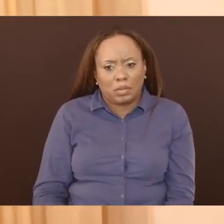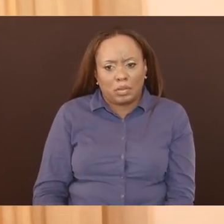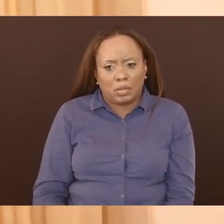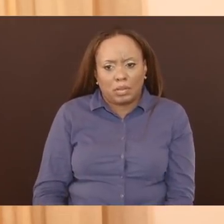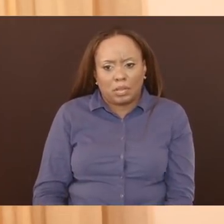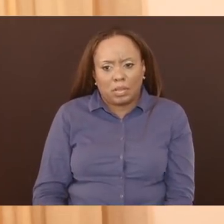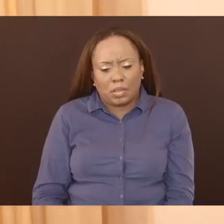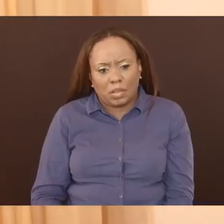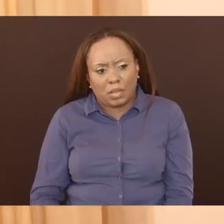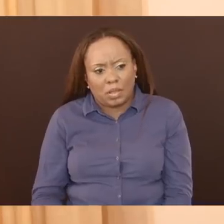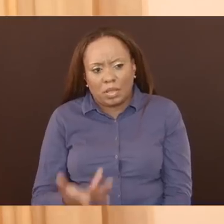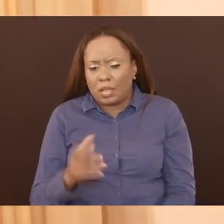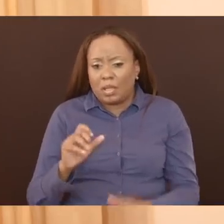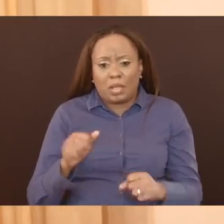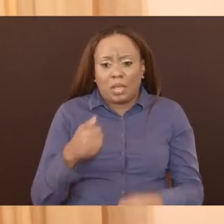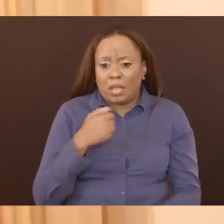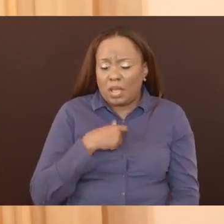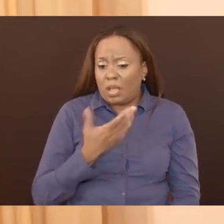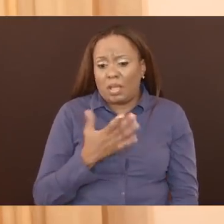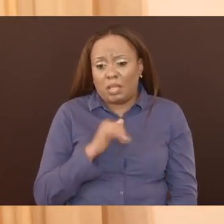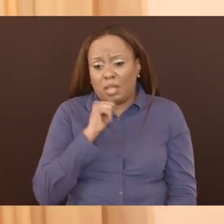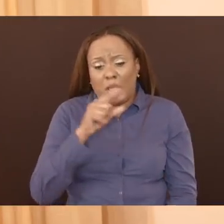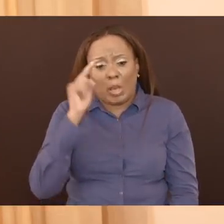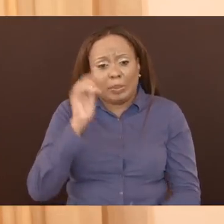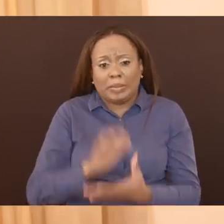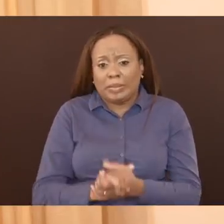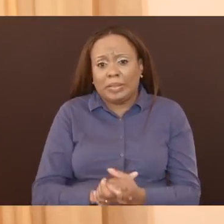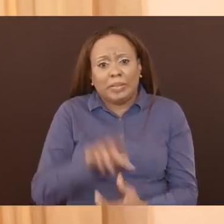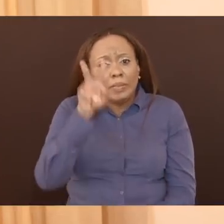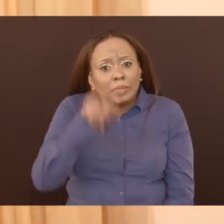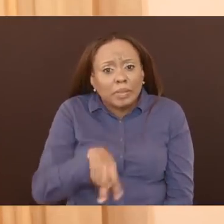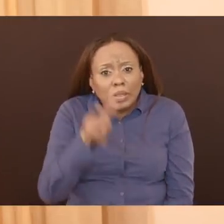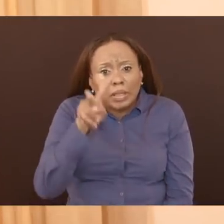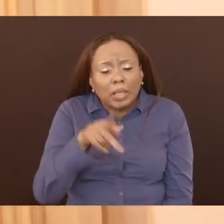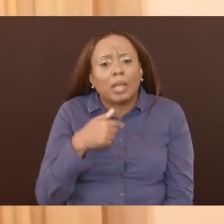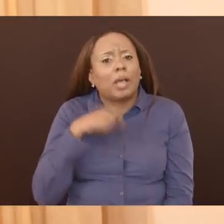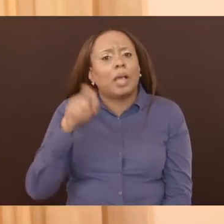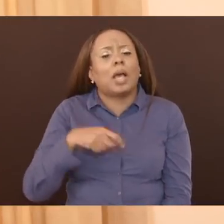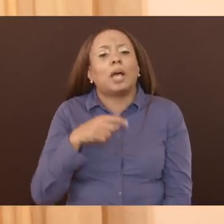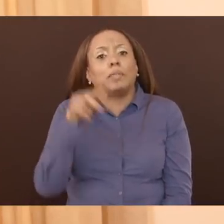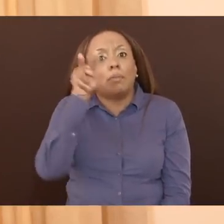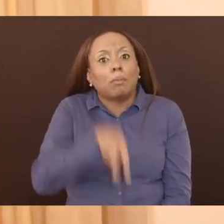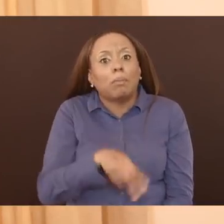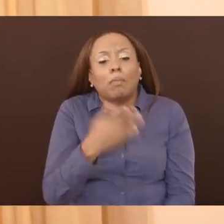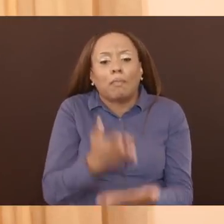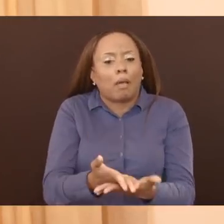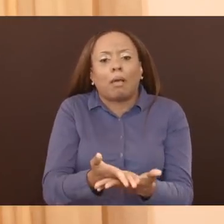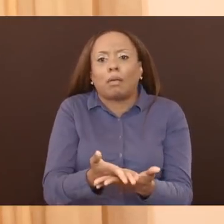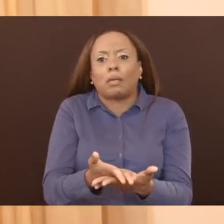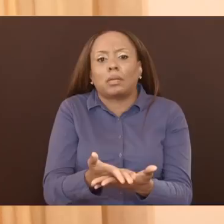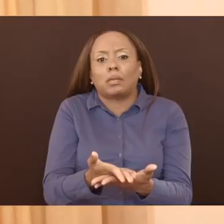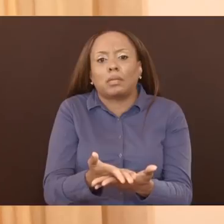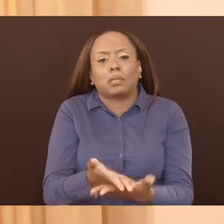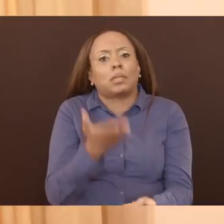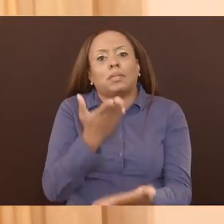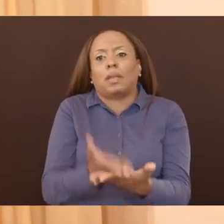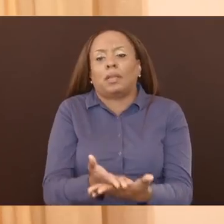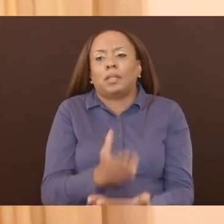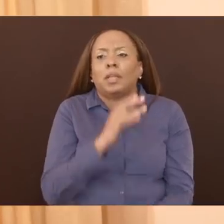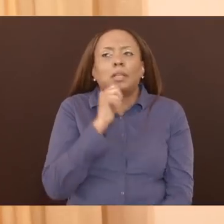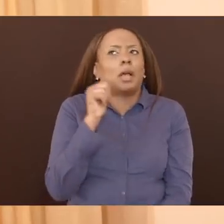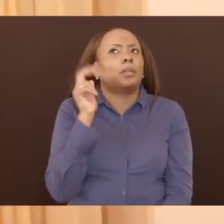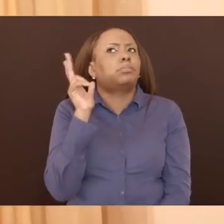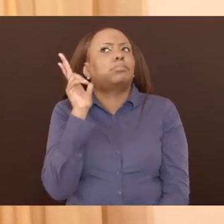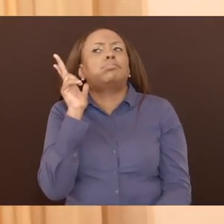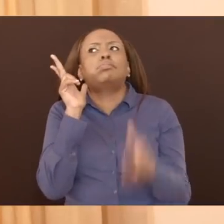lying eyes? No. I have to look at the facts. I have to look at the facts as they are, not listen to the